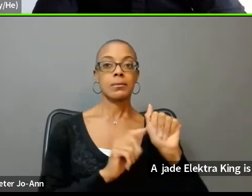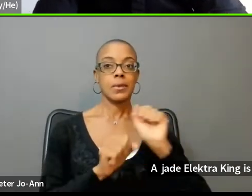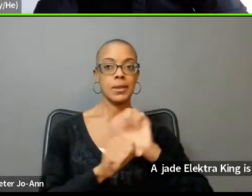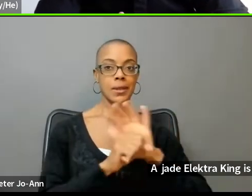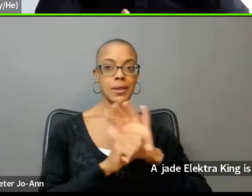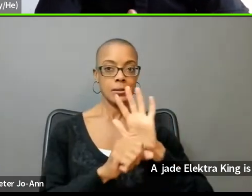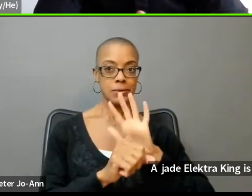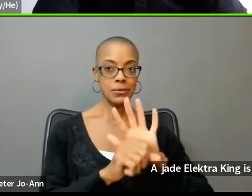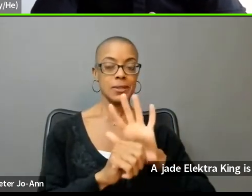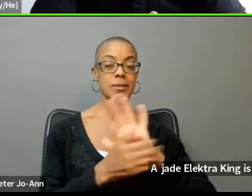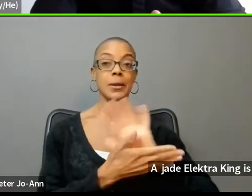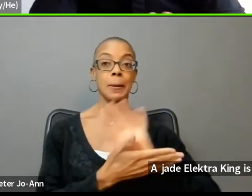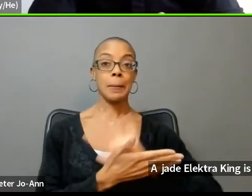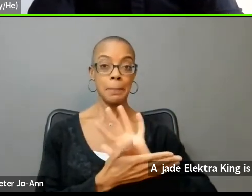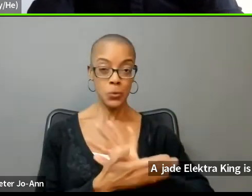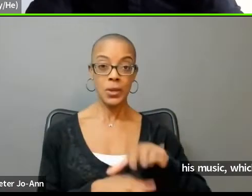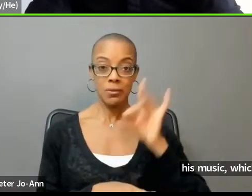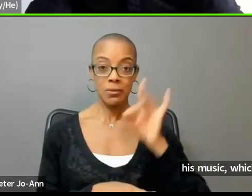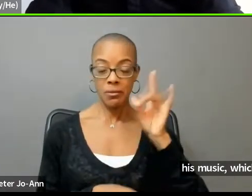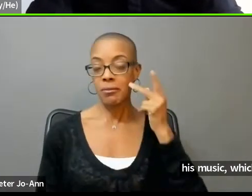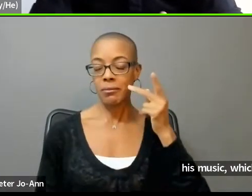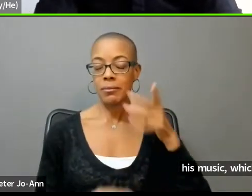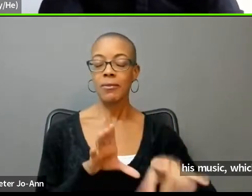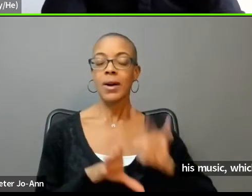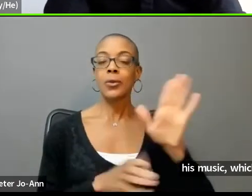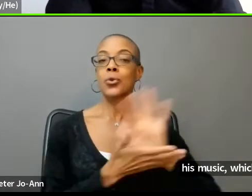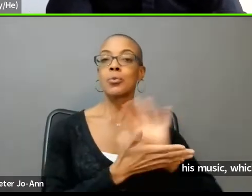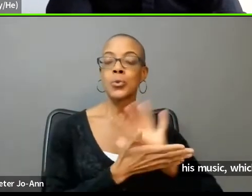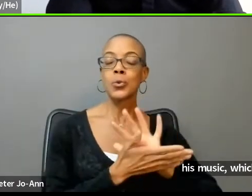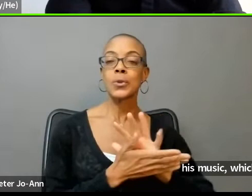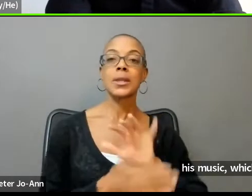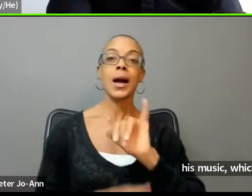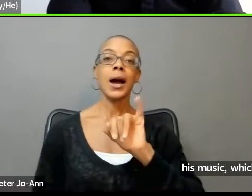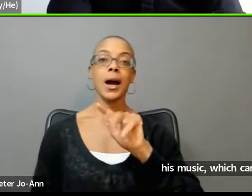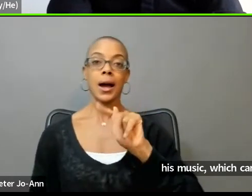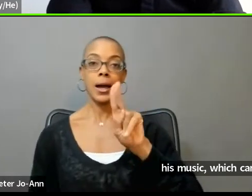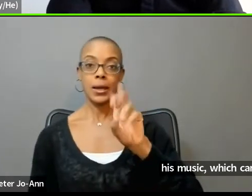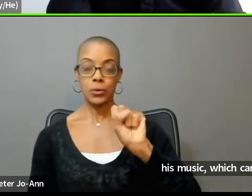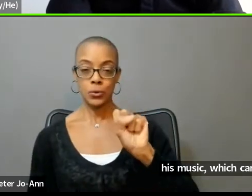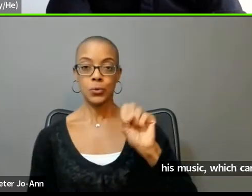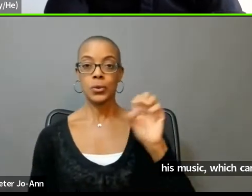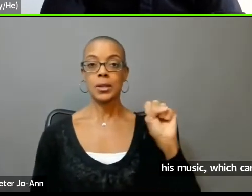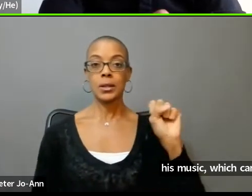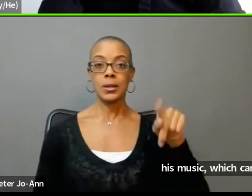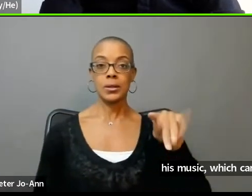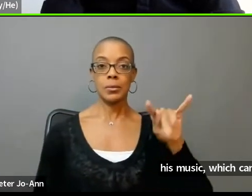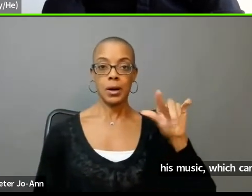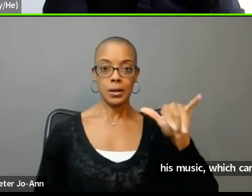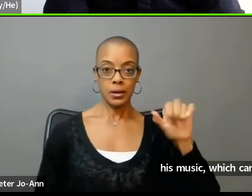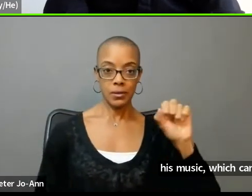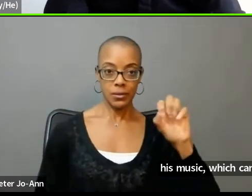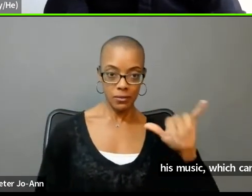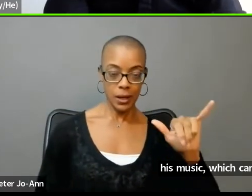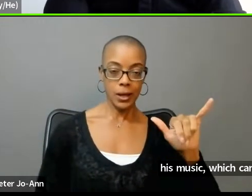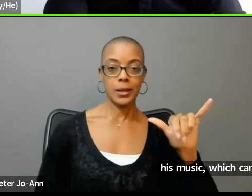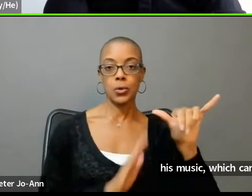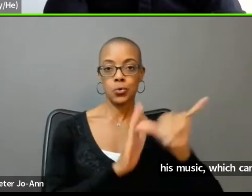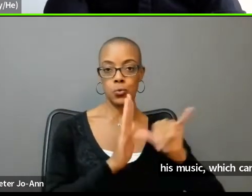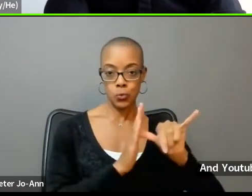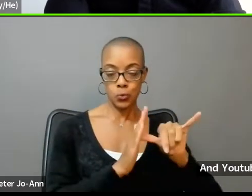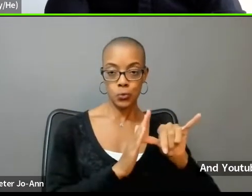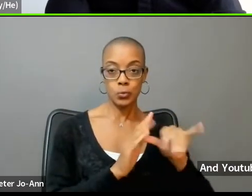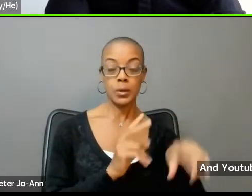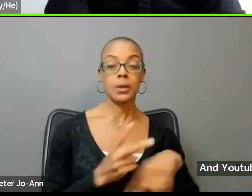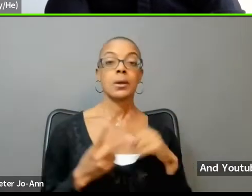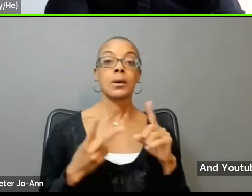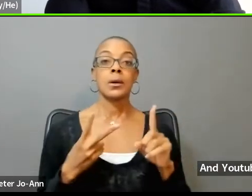on iTunes, Spotify, and YouTube. Okay, so our next panelist